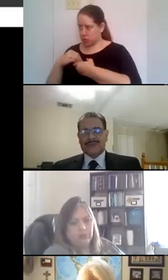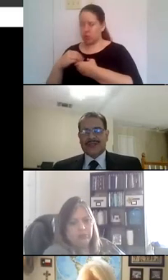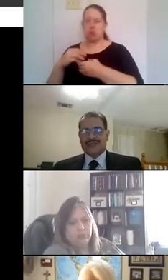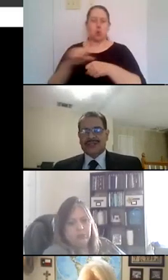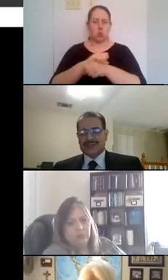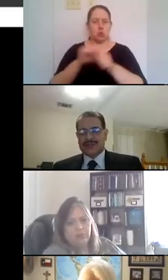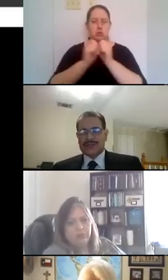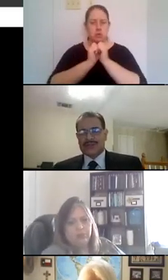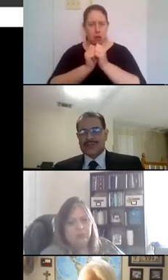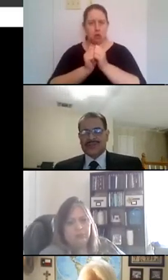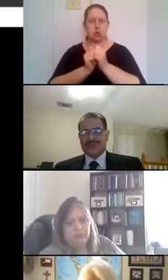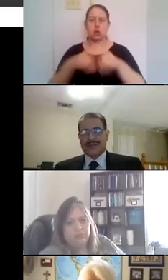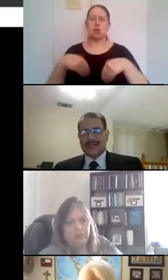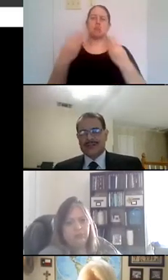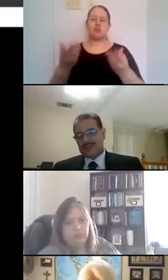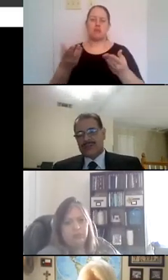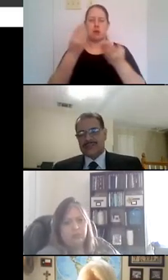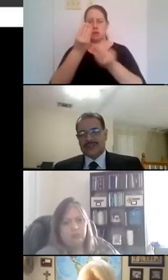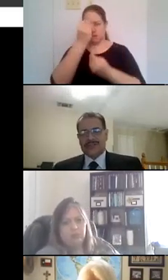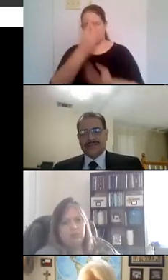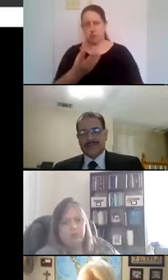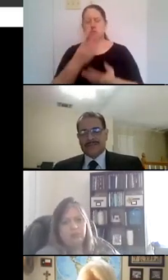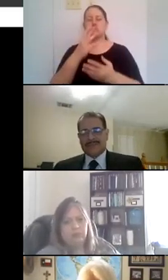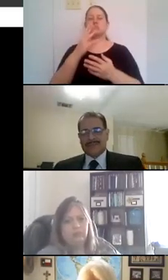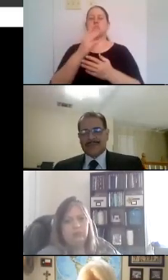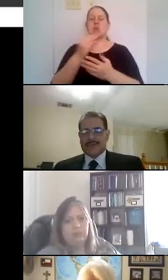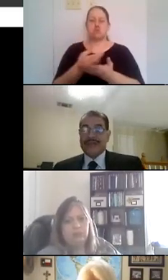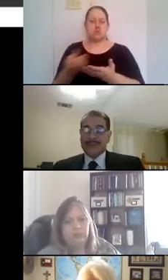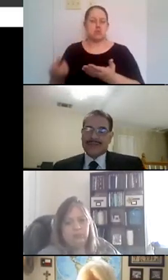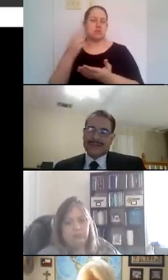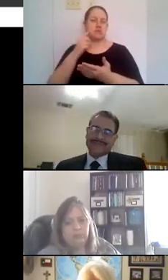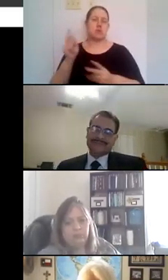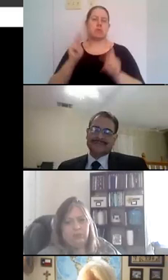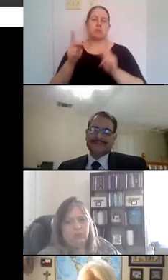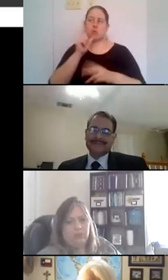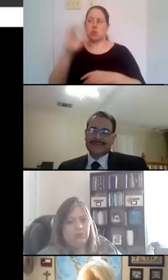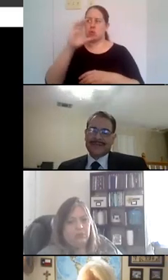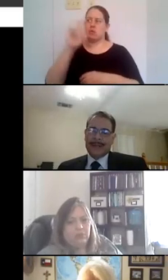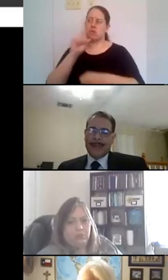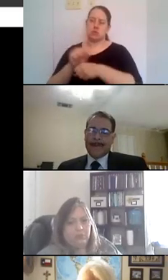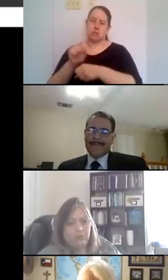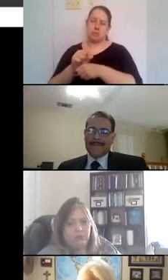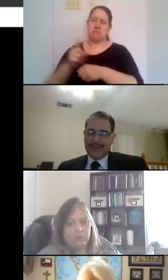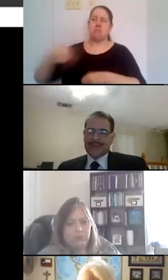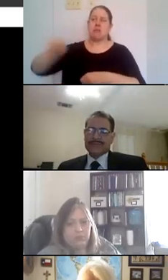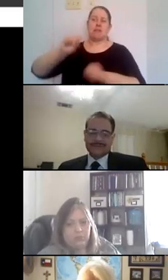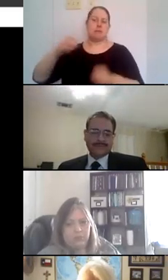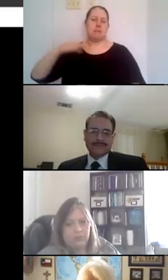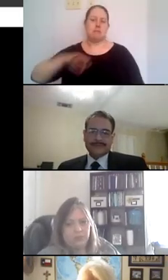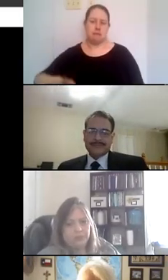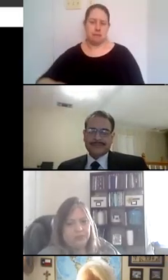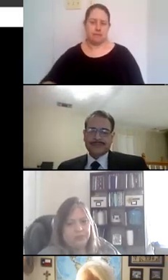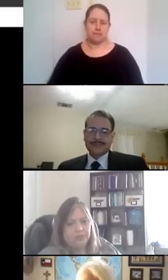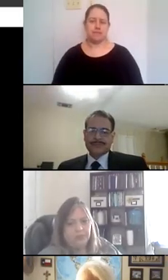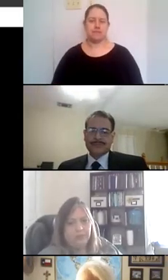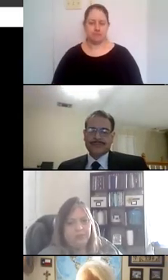the information and the resources to job seekers so they can benefit. Great. Thank you.